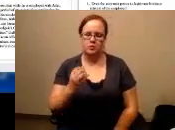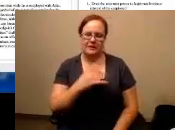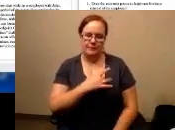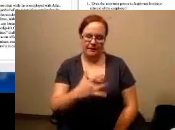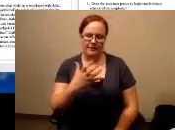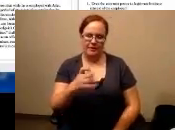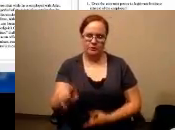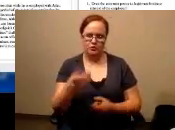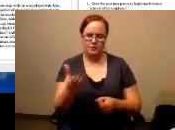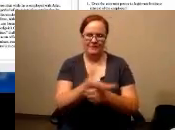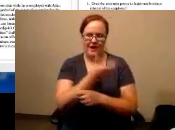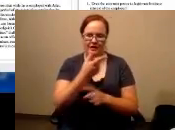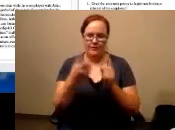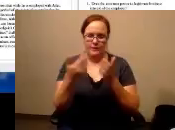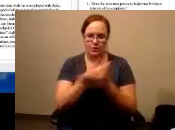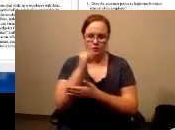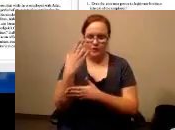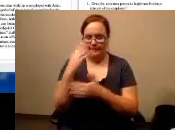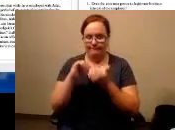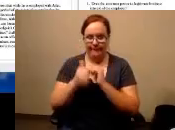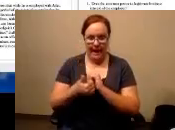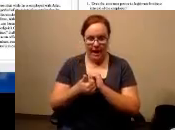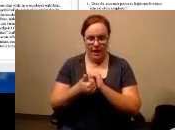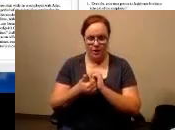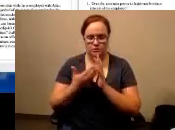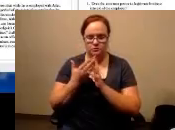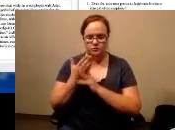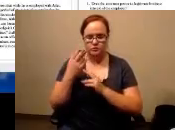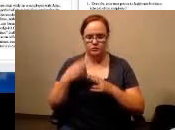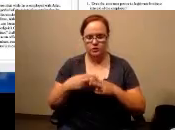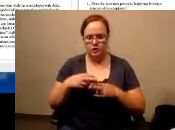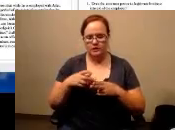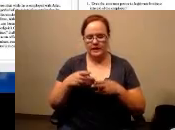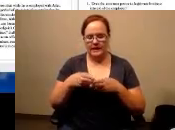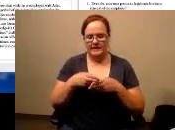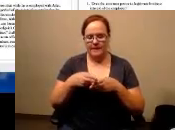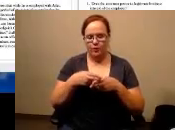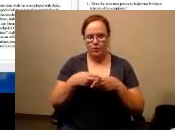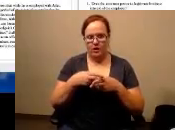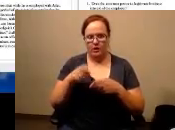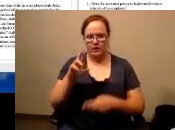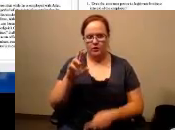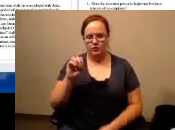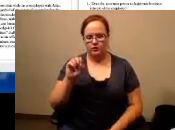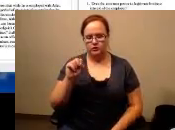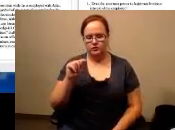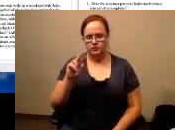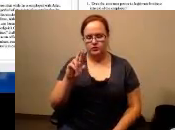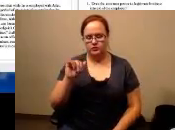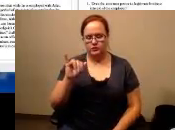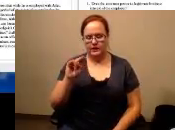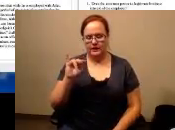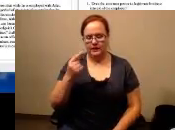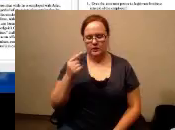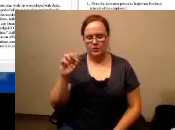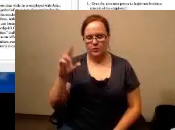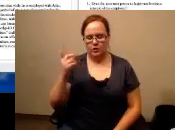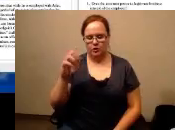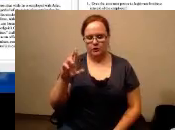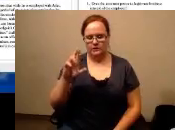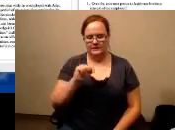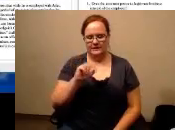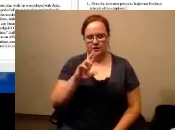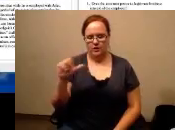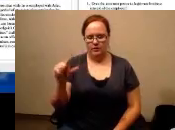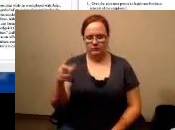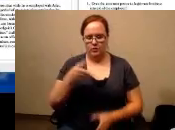you fired from your job, and the way they do that is through what's called the temporary restraining order, the TRO. It works like this. You